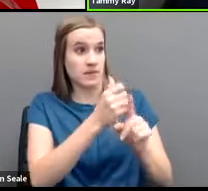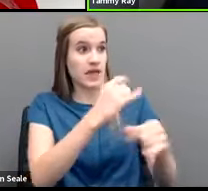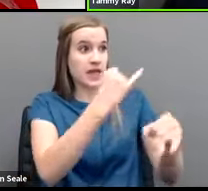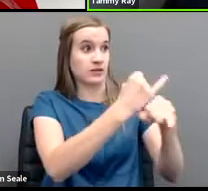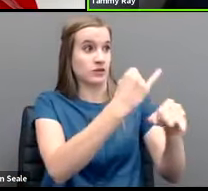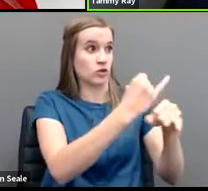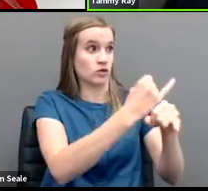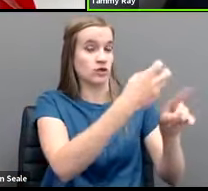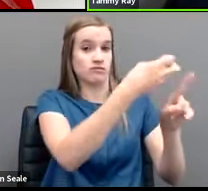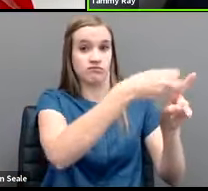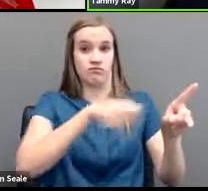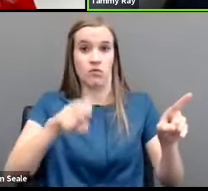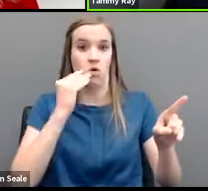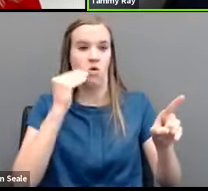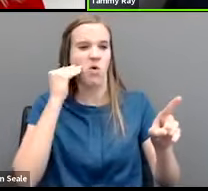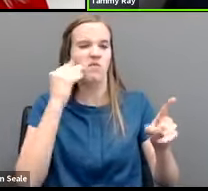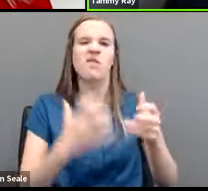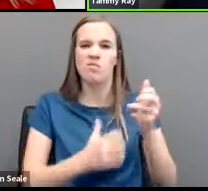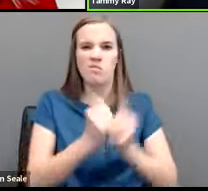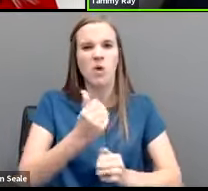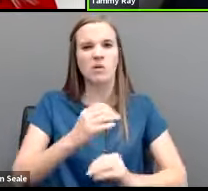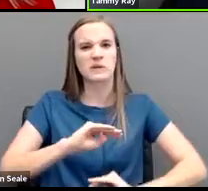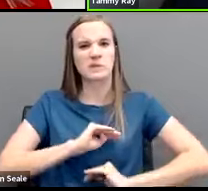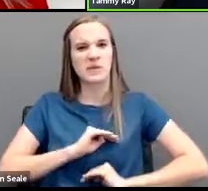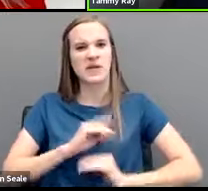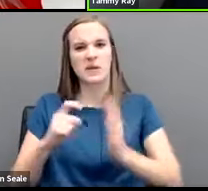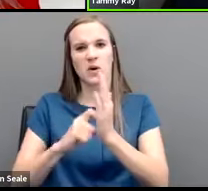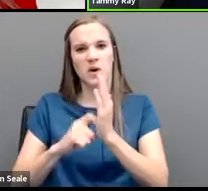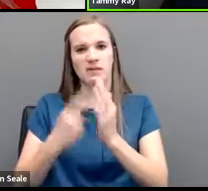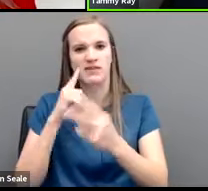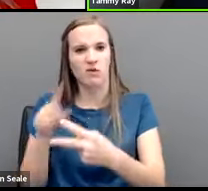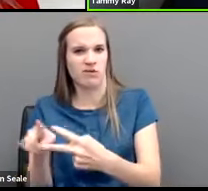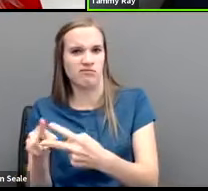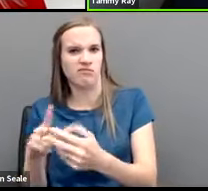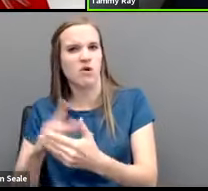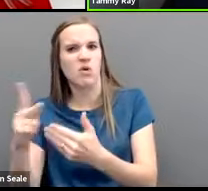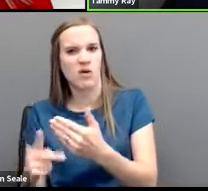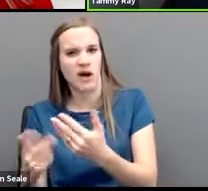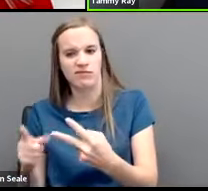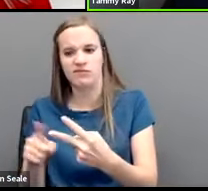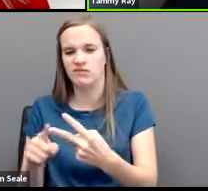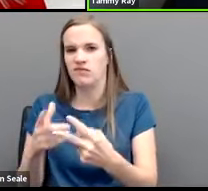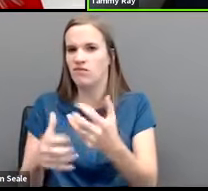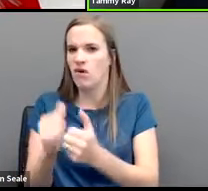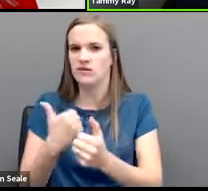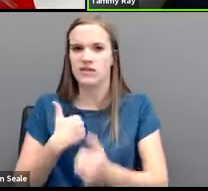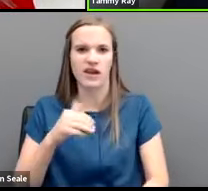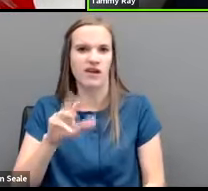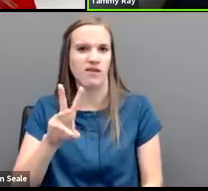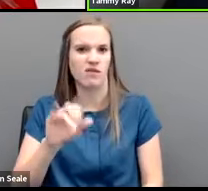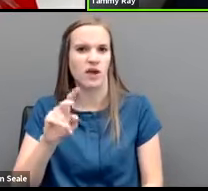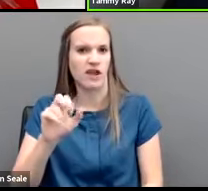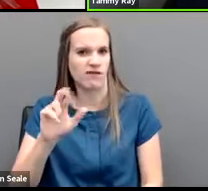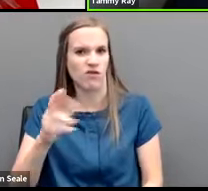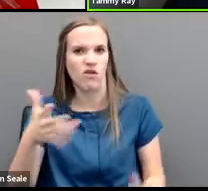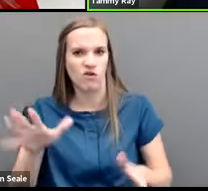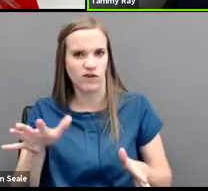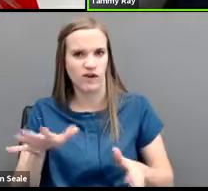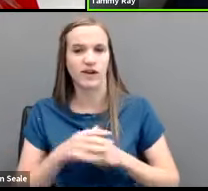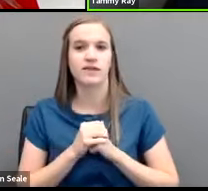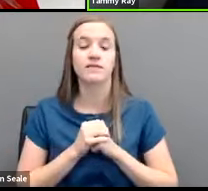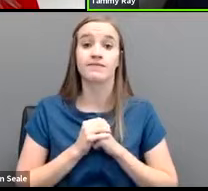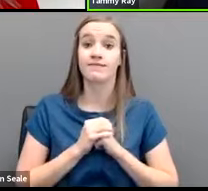those waiver programs. So it's great because we have reduced